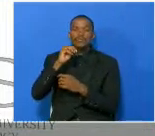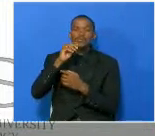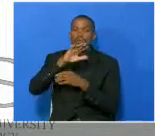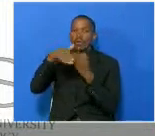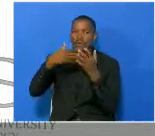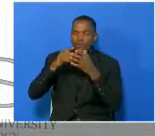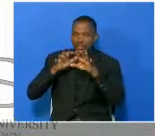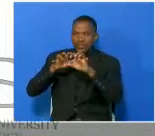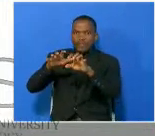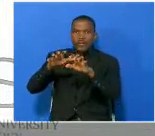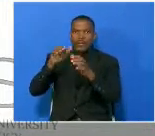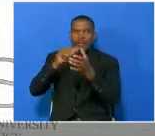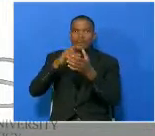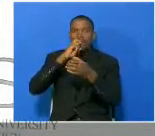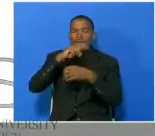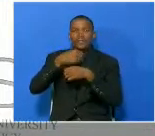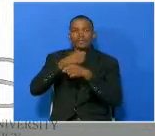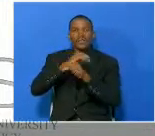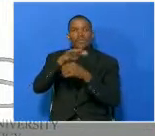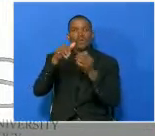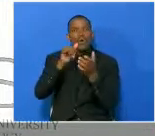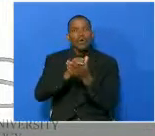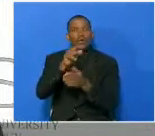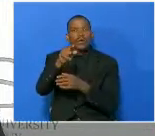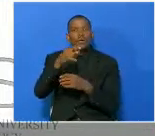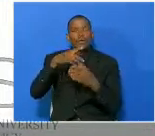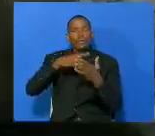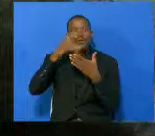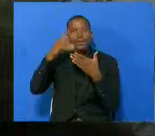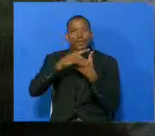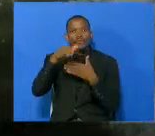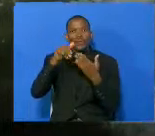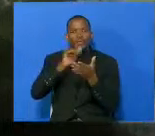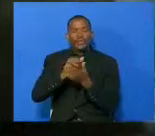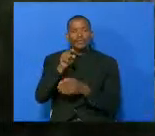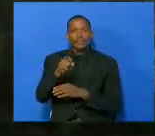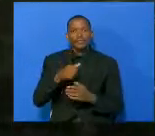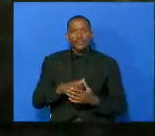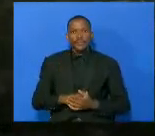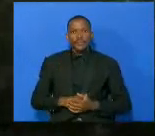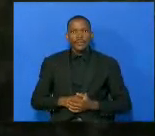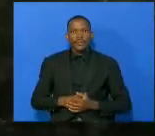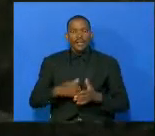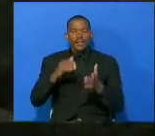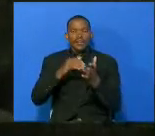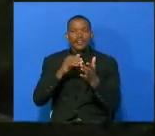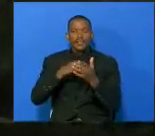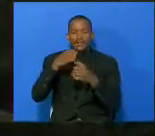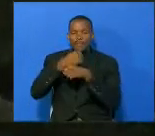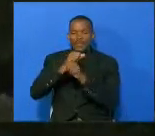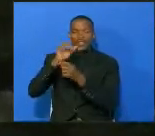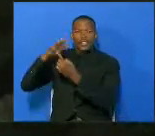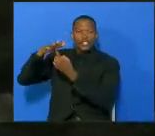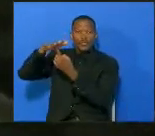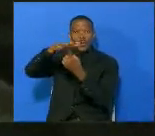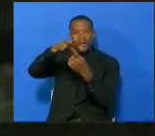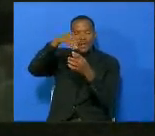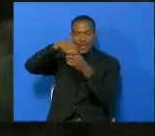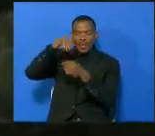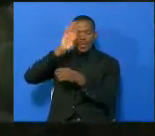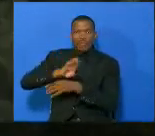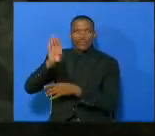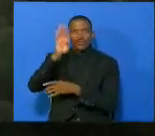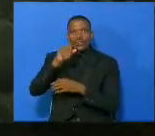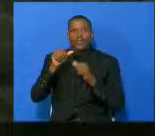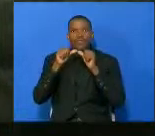jalo. Adi a tse manane wa botemo le toto chama chama. Go thalusiwa ga go dirwa ga di drone mono Botswana go